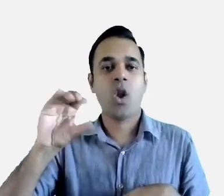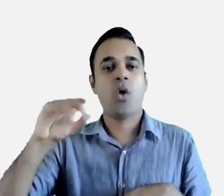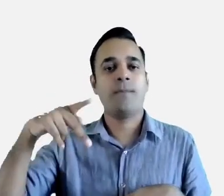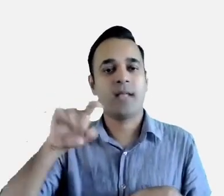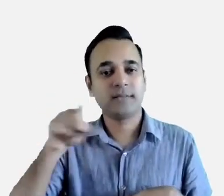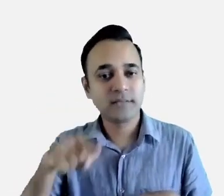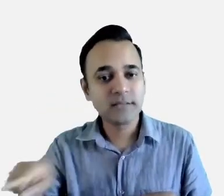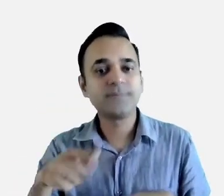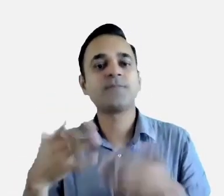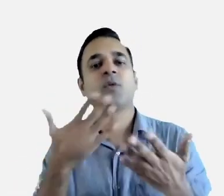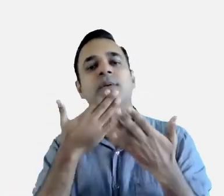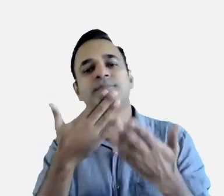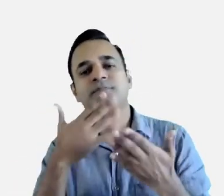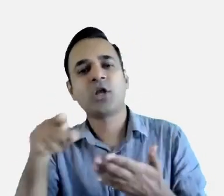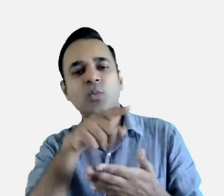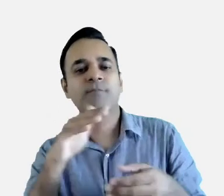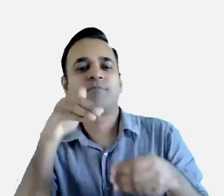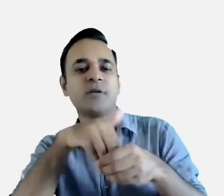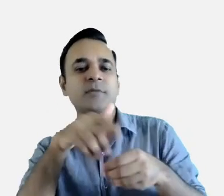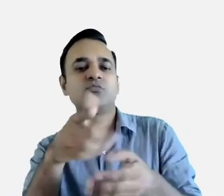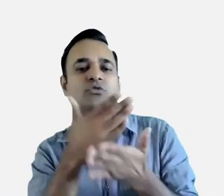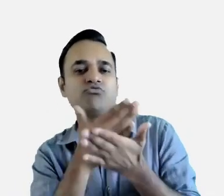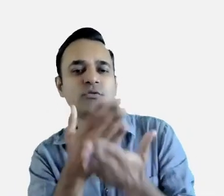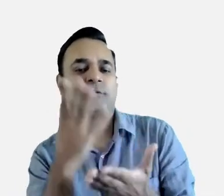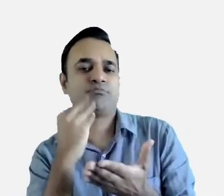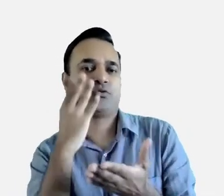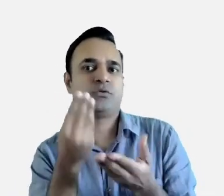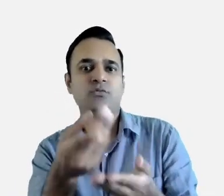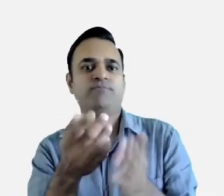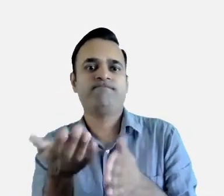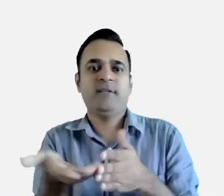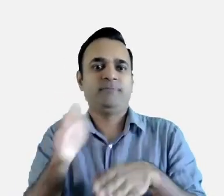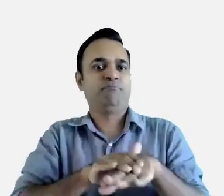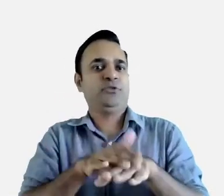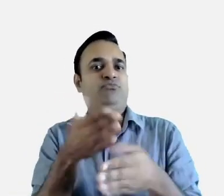all of the participants have had a very beneficial hour with us. Thank you